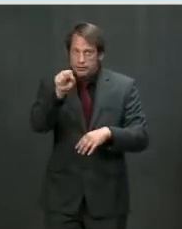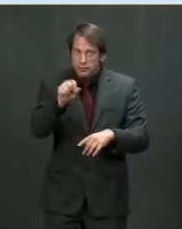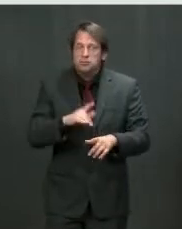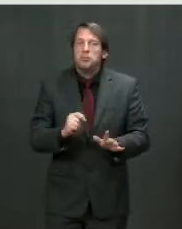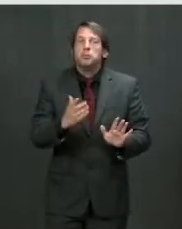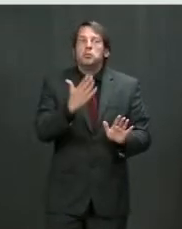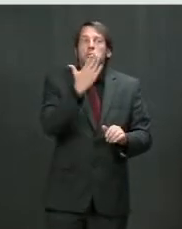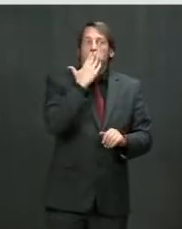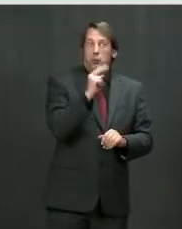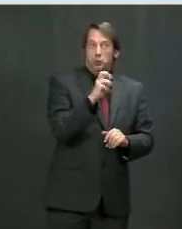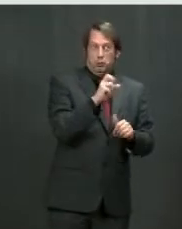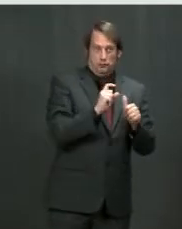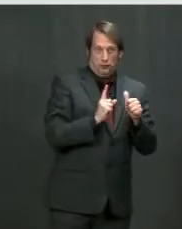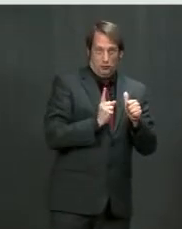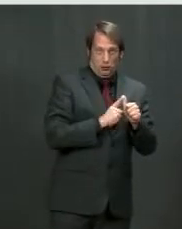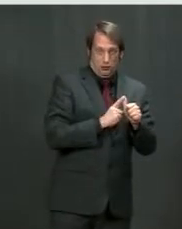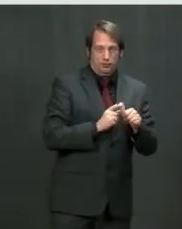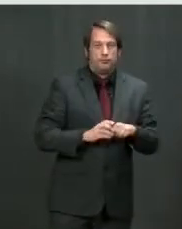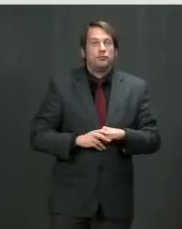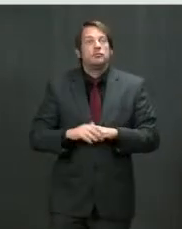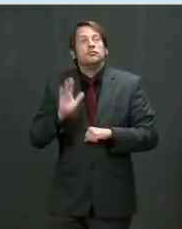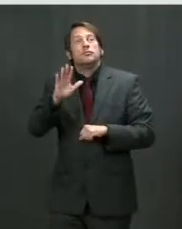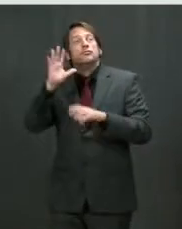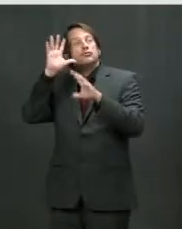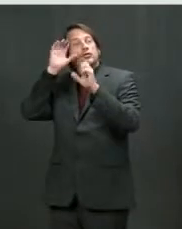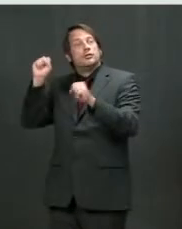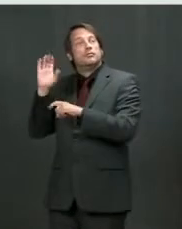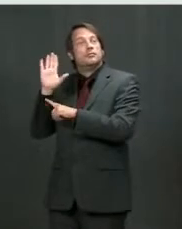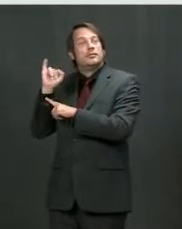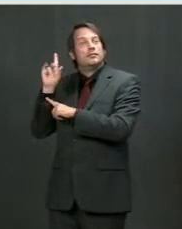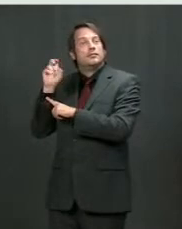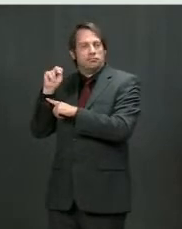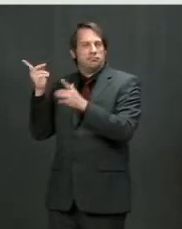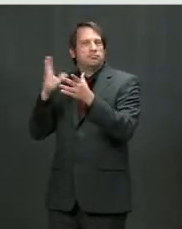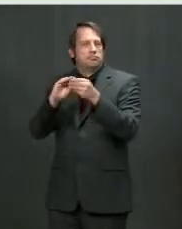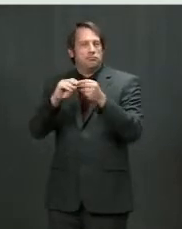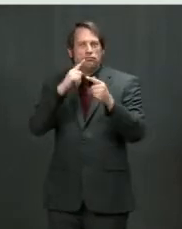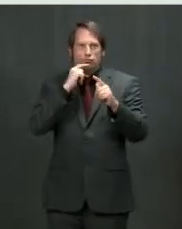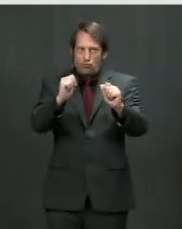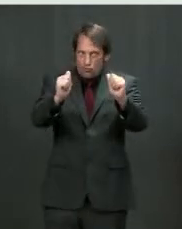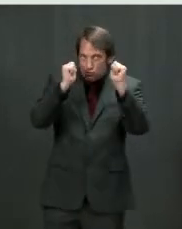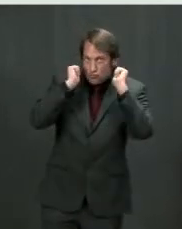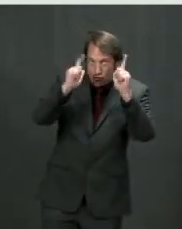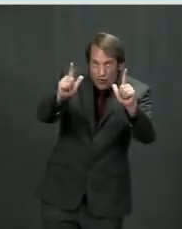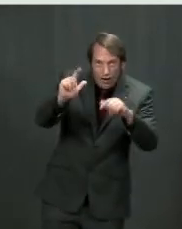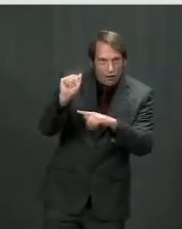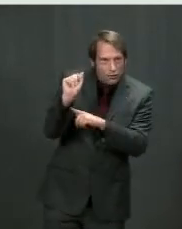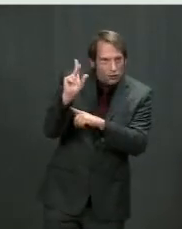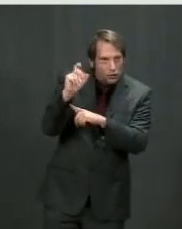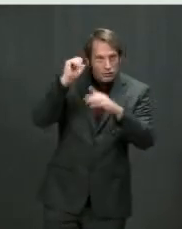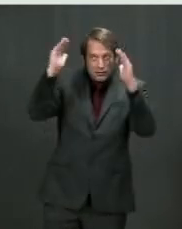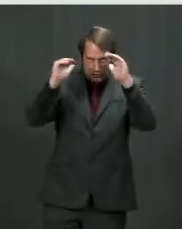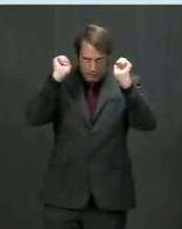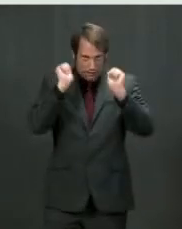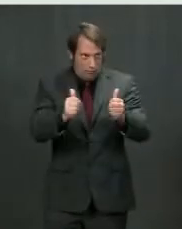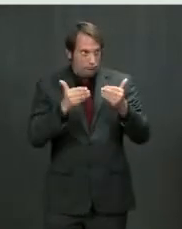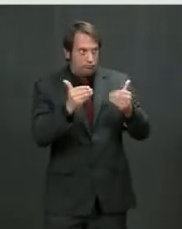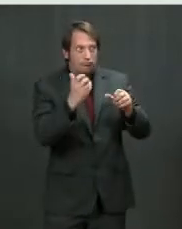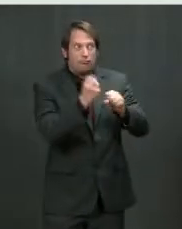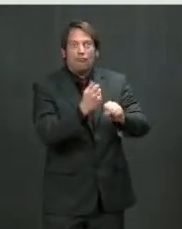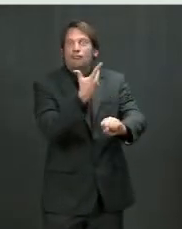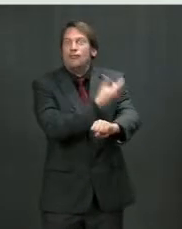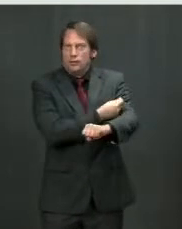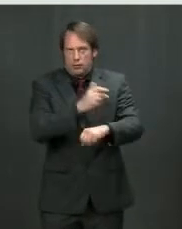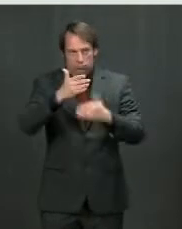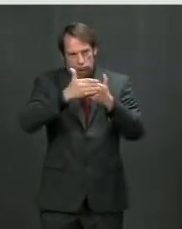announced yesterday that all adult Americans will be eligible to be vaccinated by April 19. This is